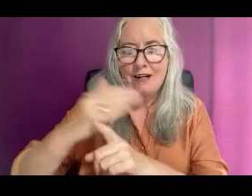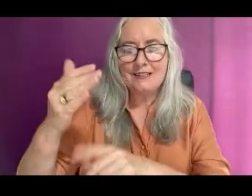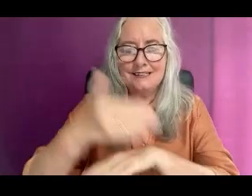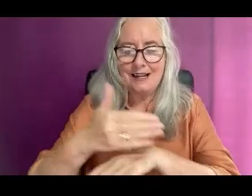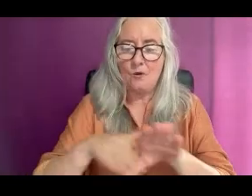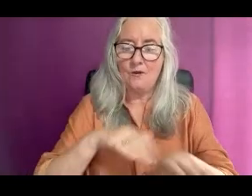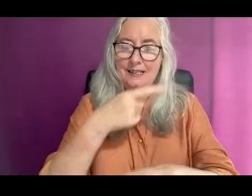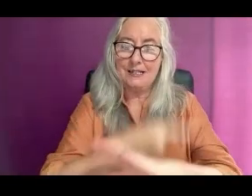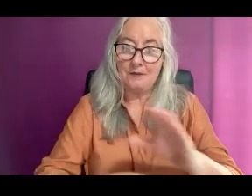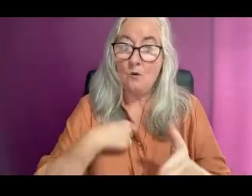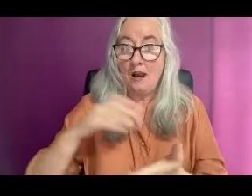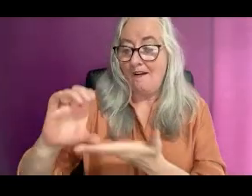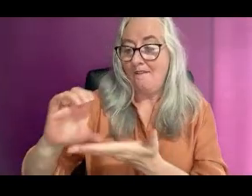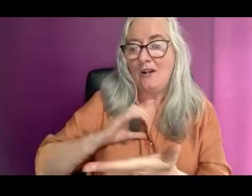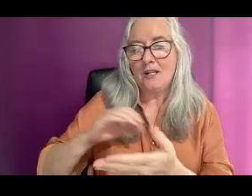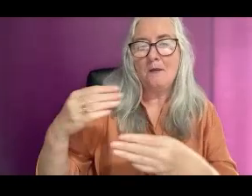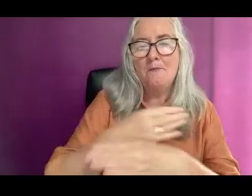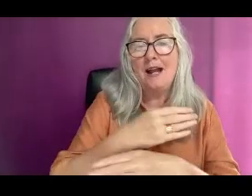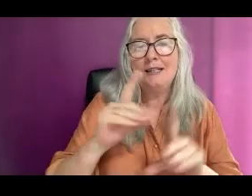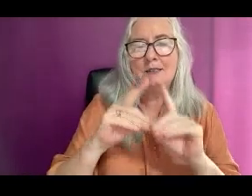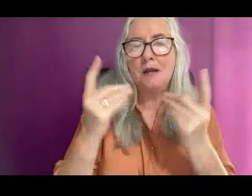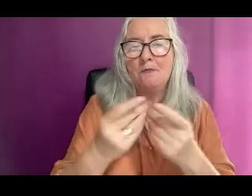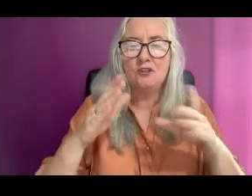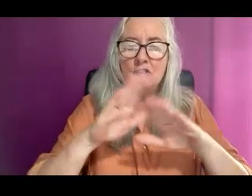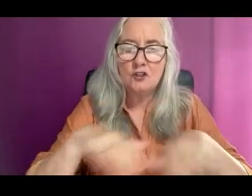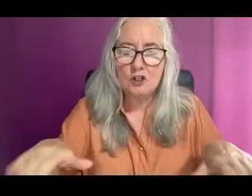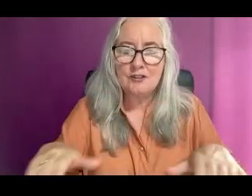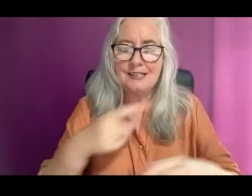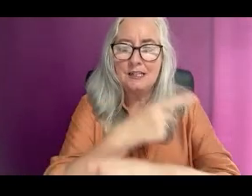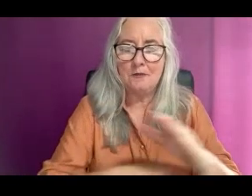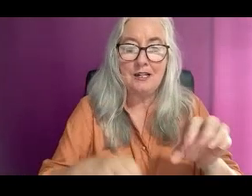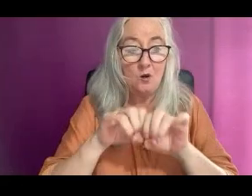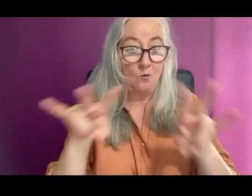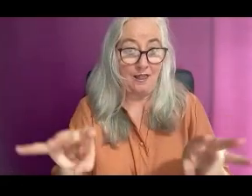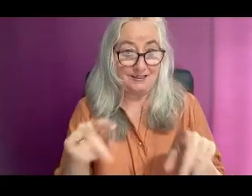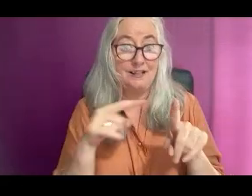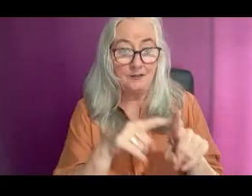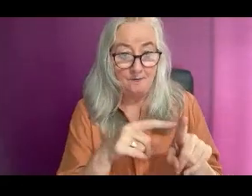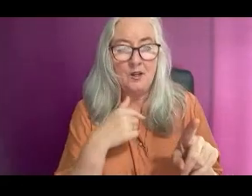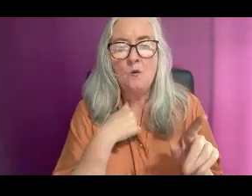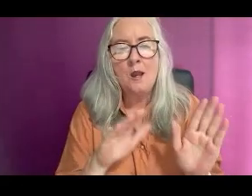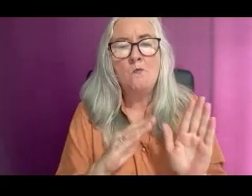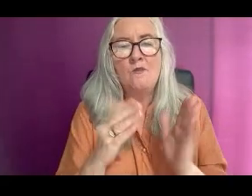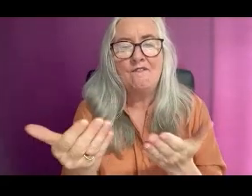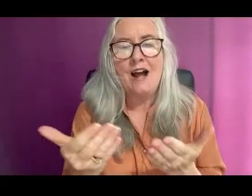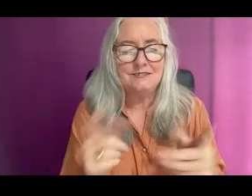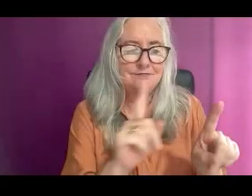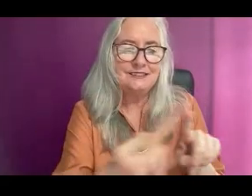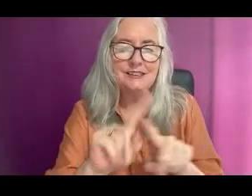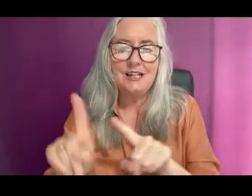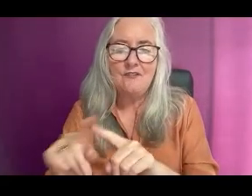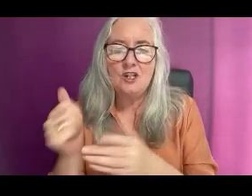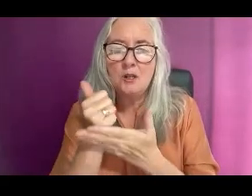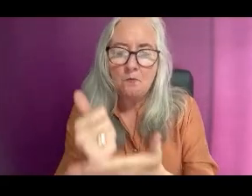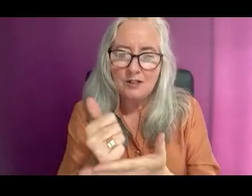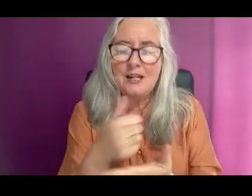are funded by the Department of Children, Disability, and Equality. We provide various supports, but just to mention